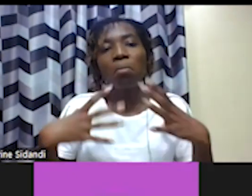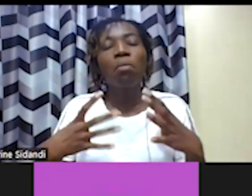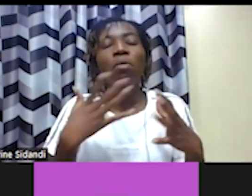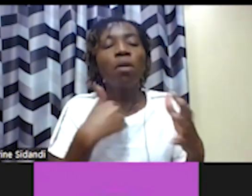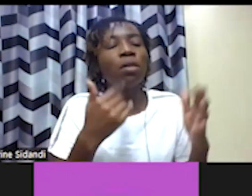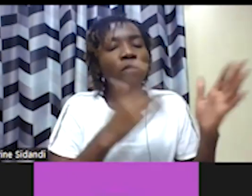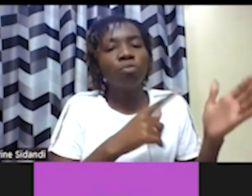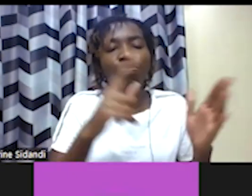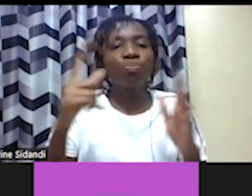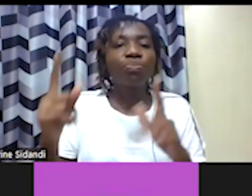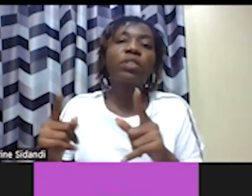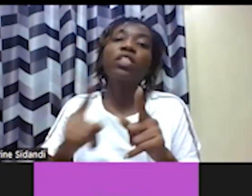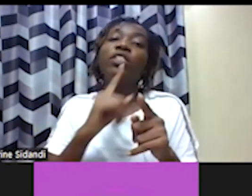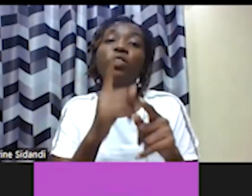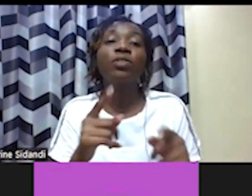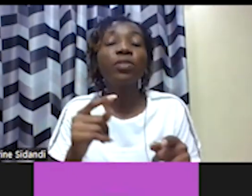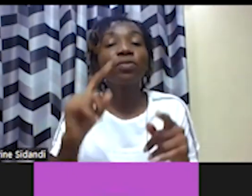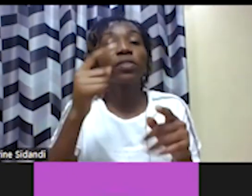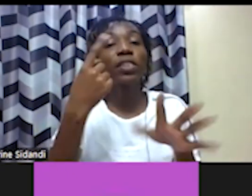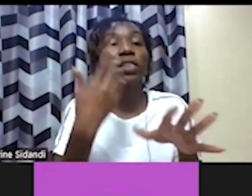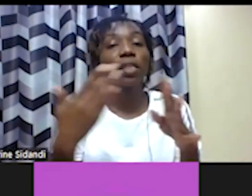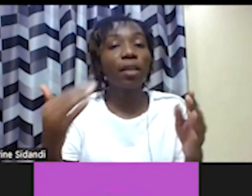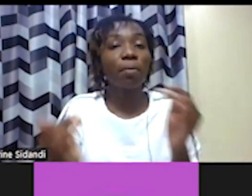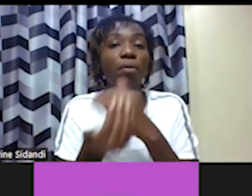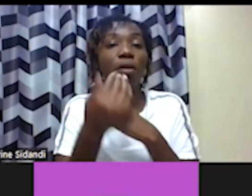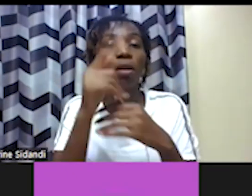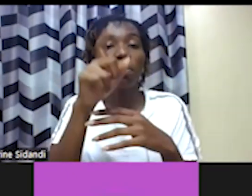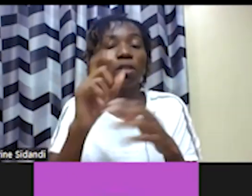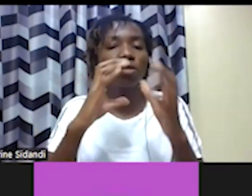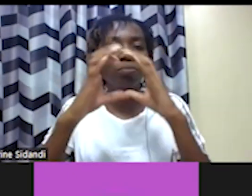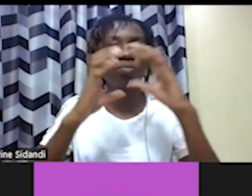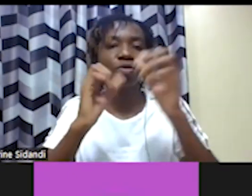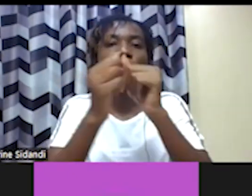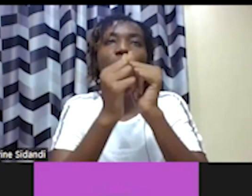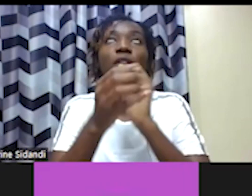But the fasting in the morning, having your conversation with God,